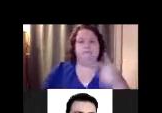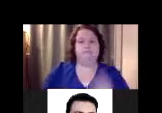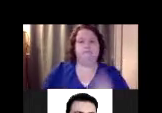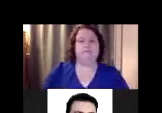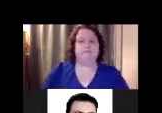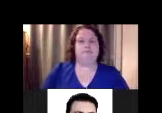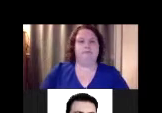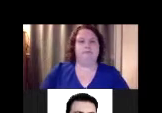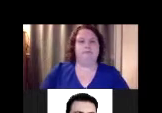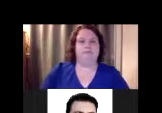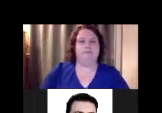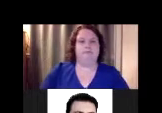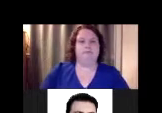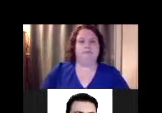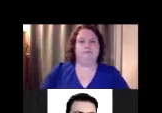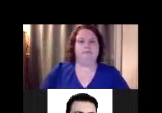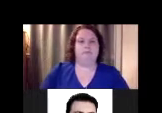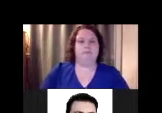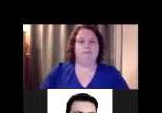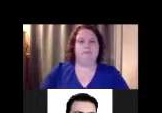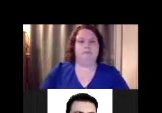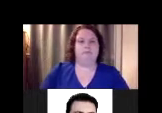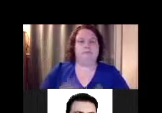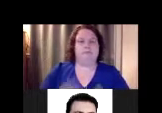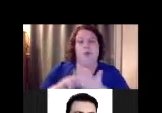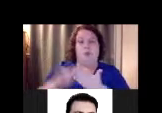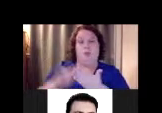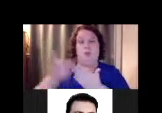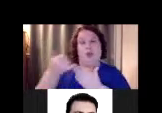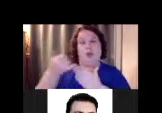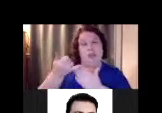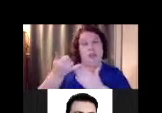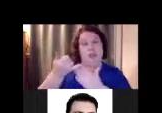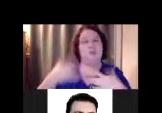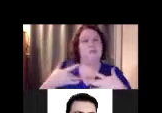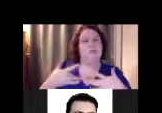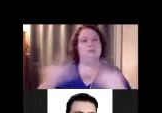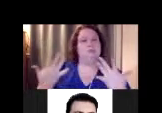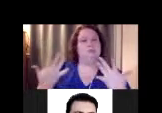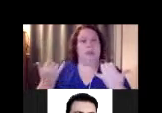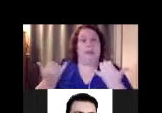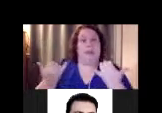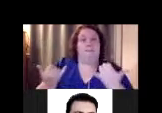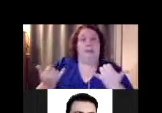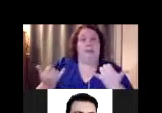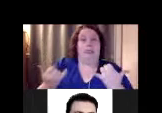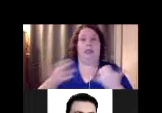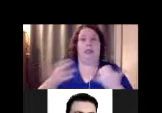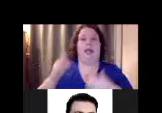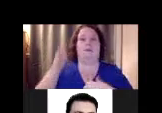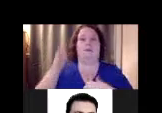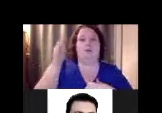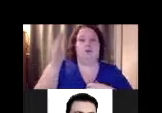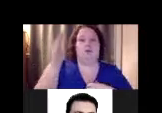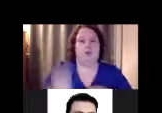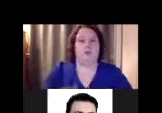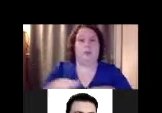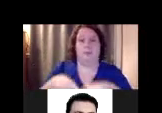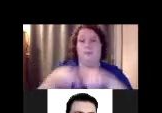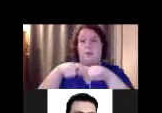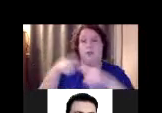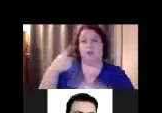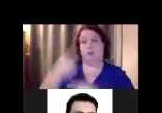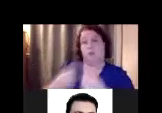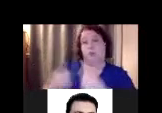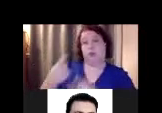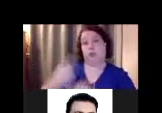foundation. And then what are the projects, including the immediate priorities. So I'll pause there and see if there are any questions,